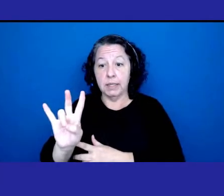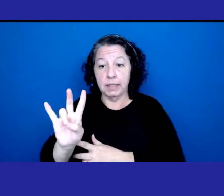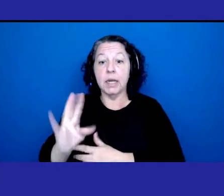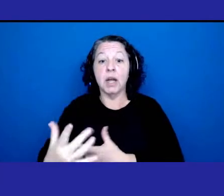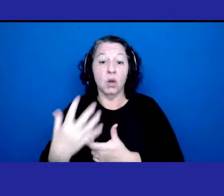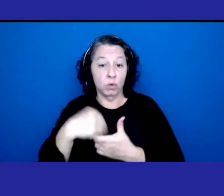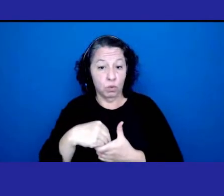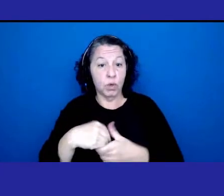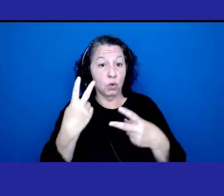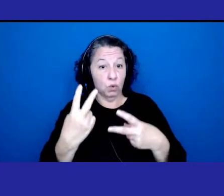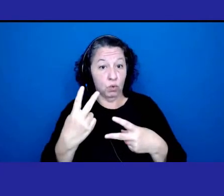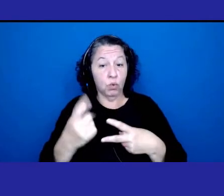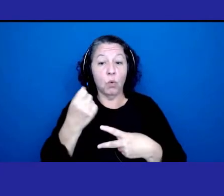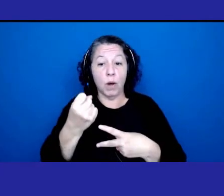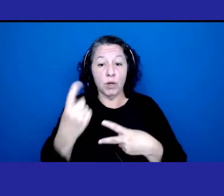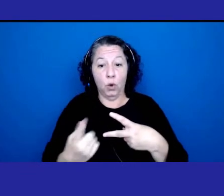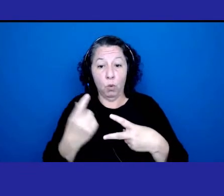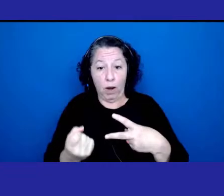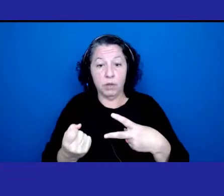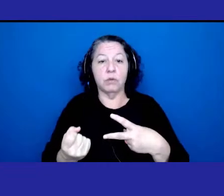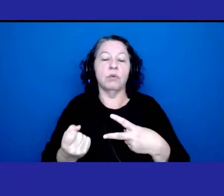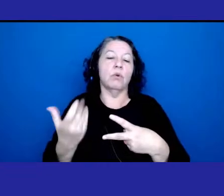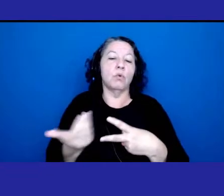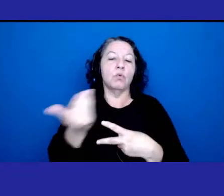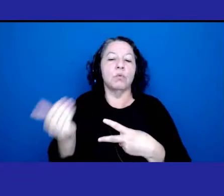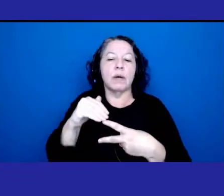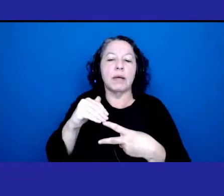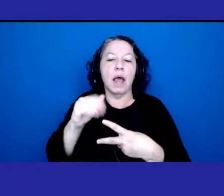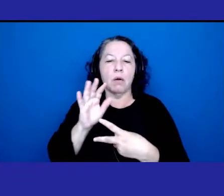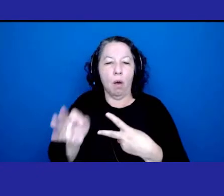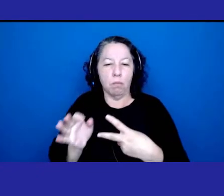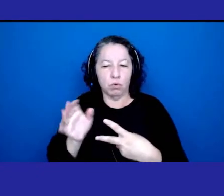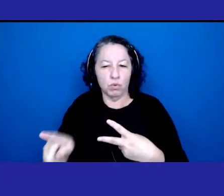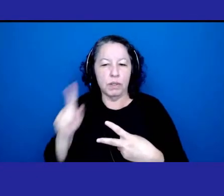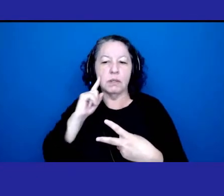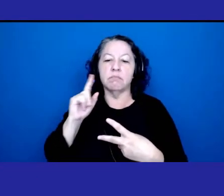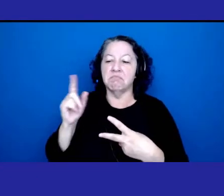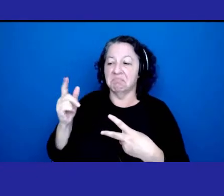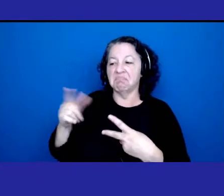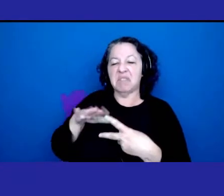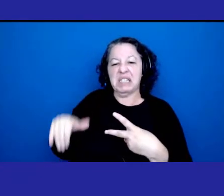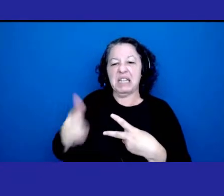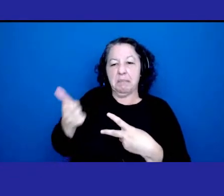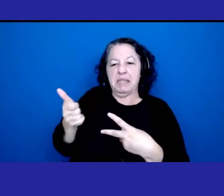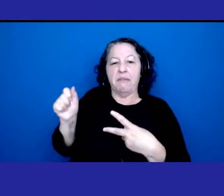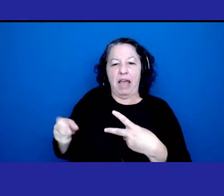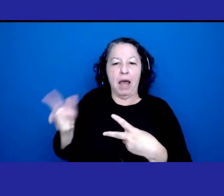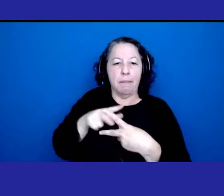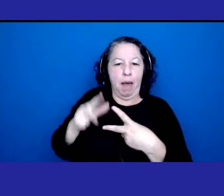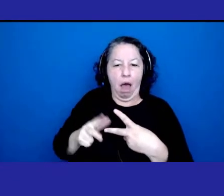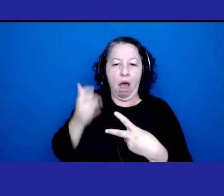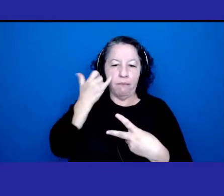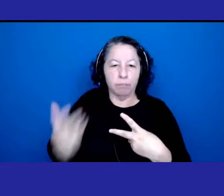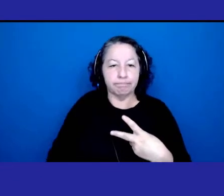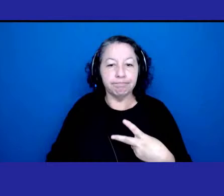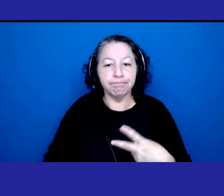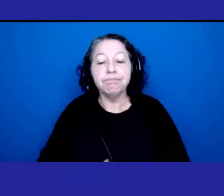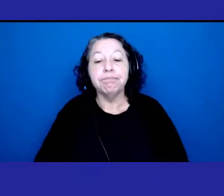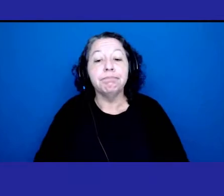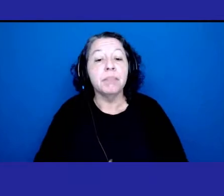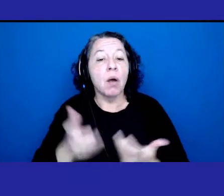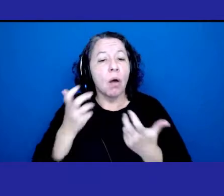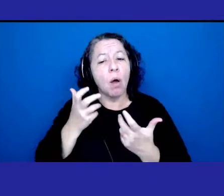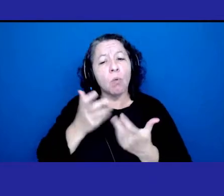including 2 one-year renewal options exercisable at the discretion of the system. And I would like to